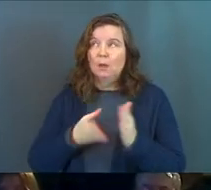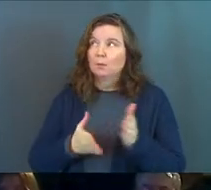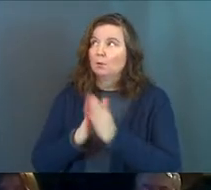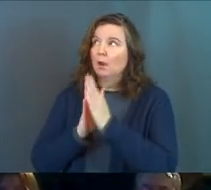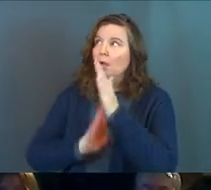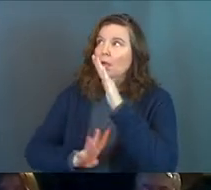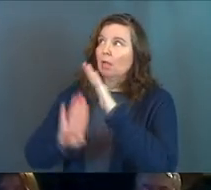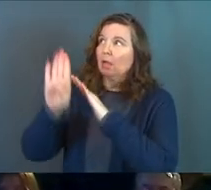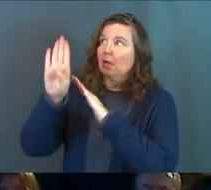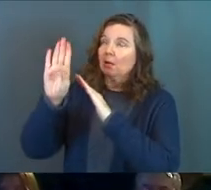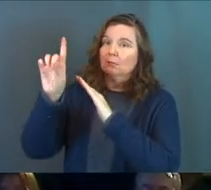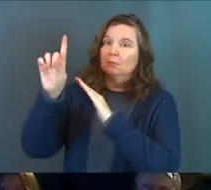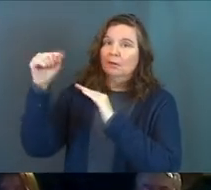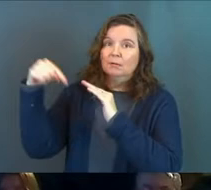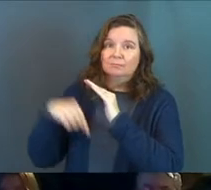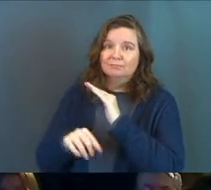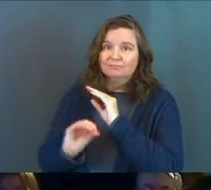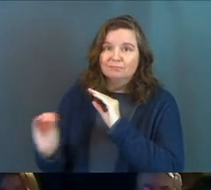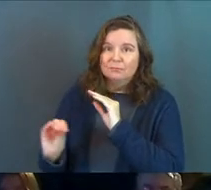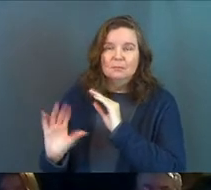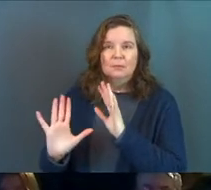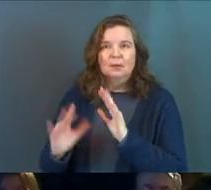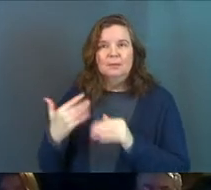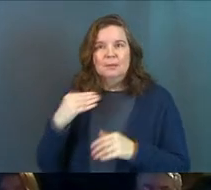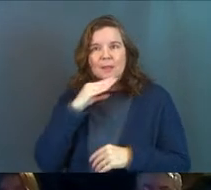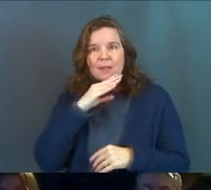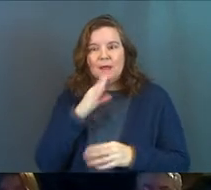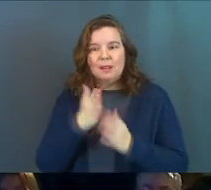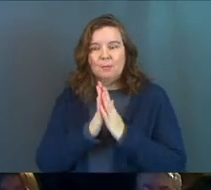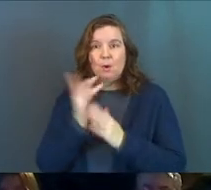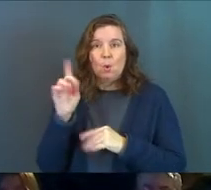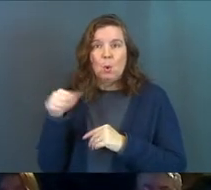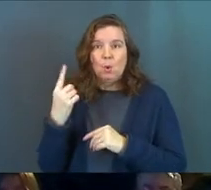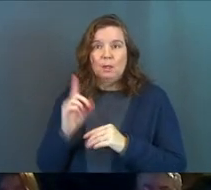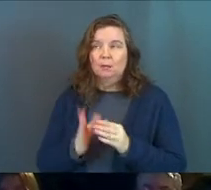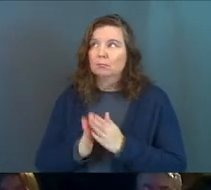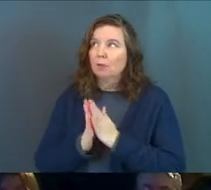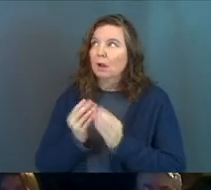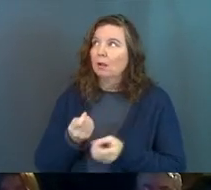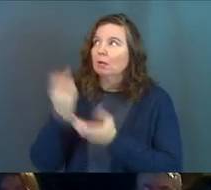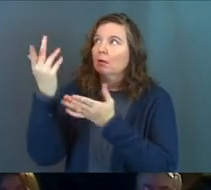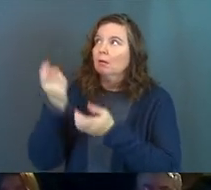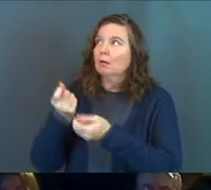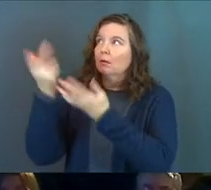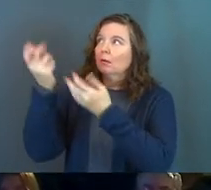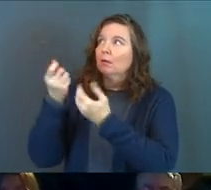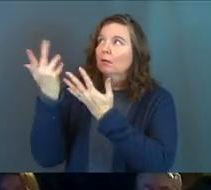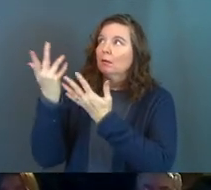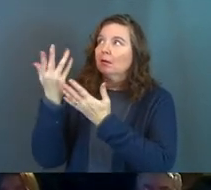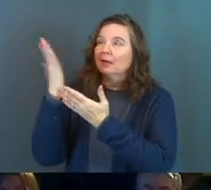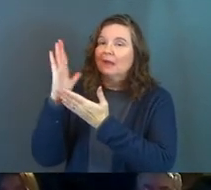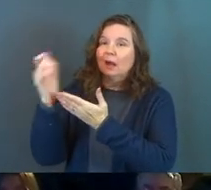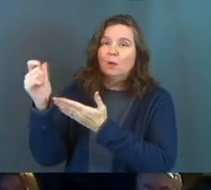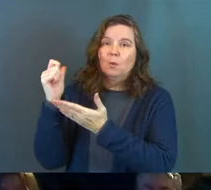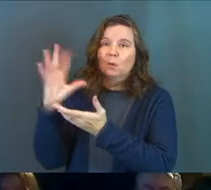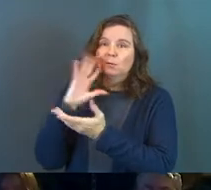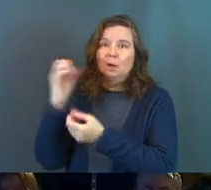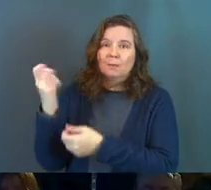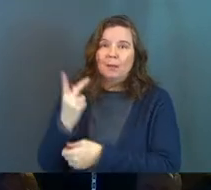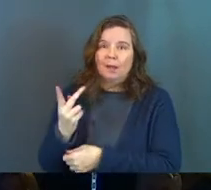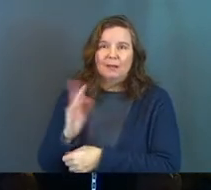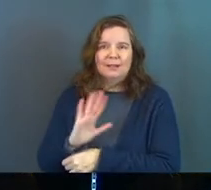street. And some of you have been lied to that prayer is a one-way street. Nope. God wants to talk